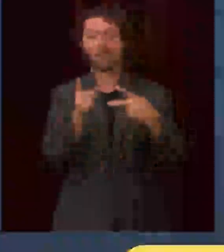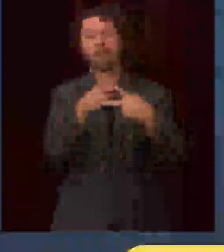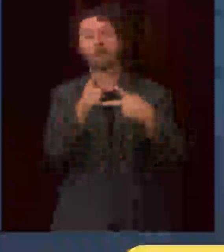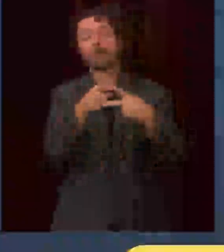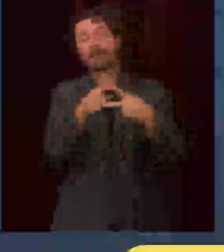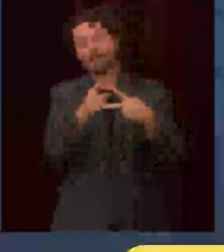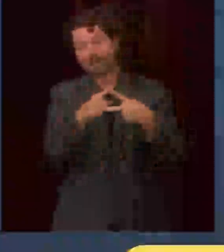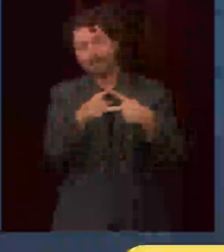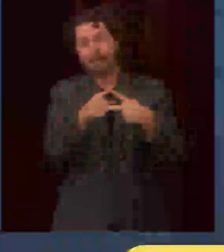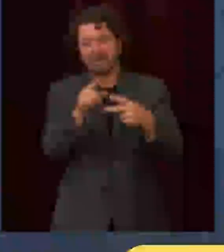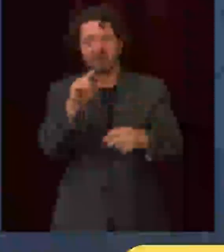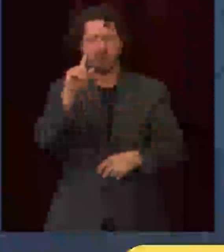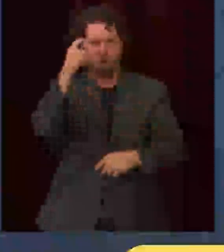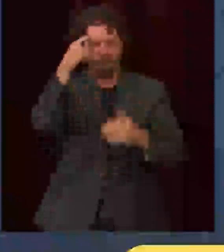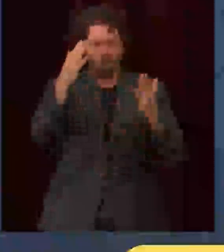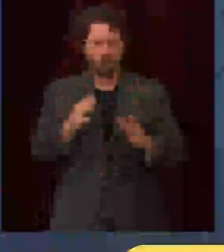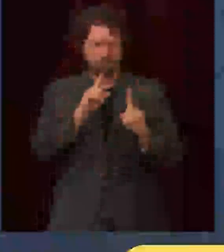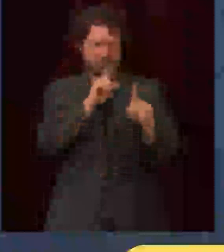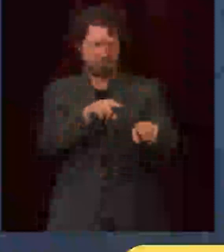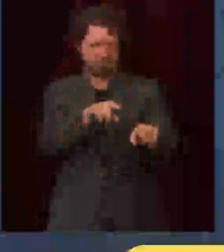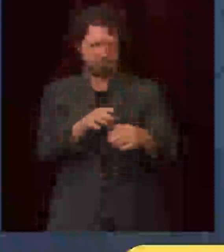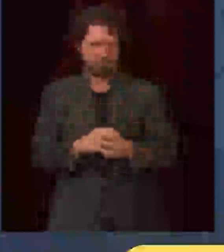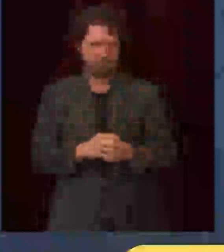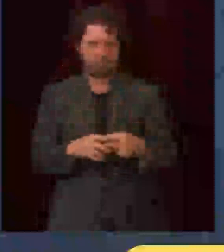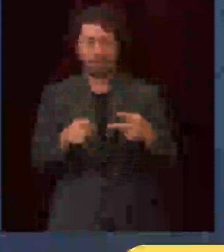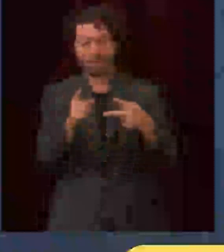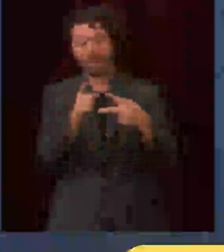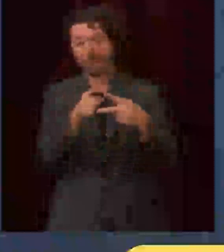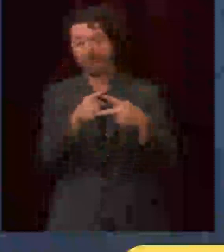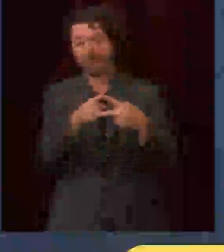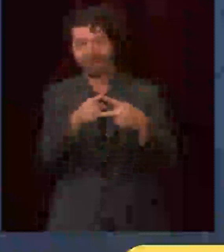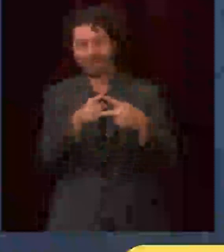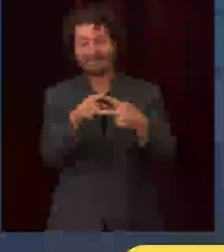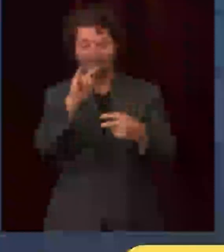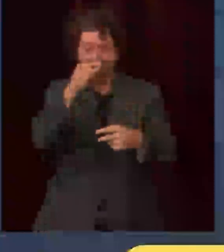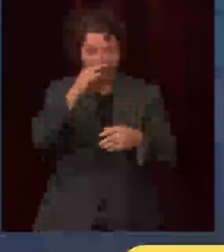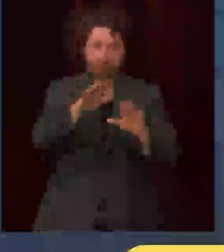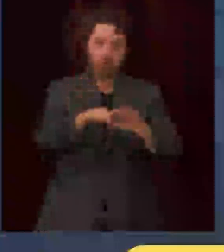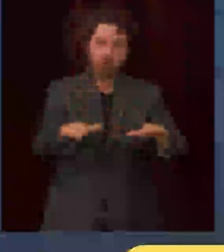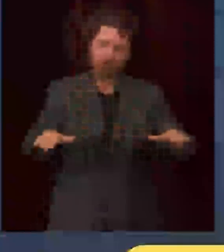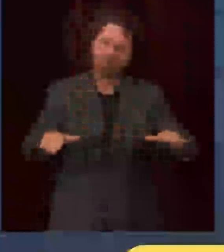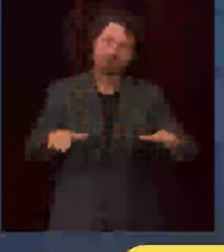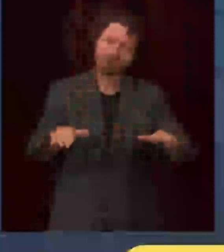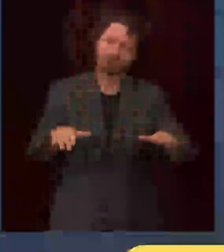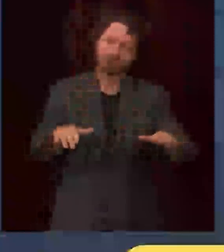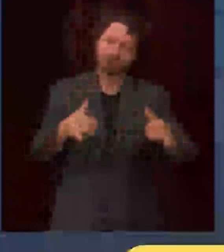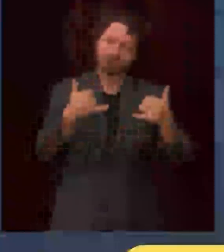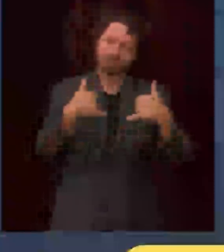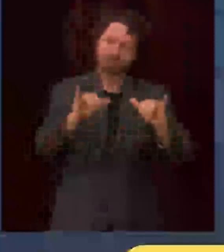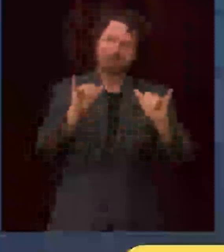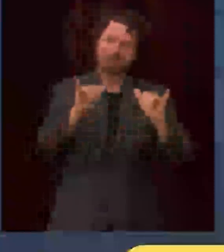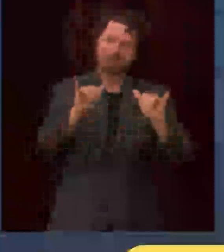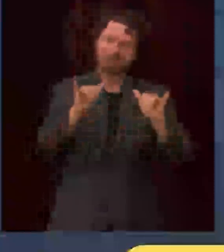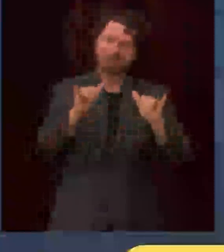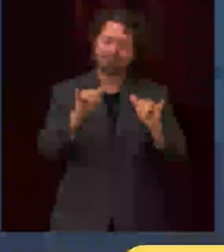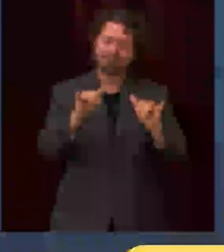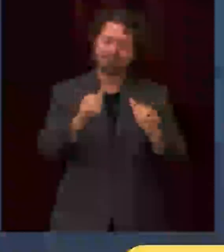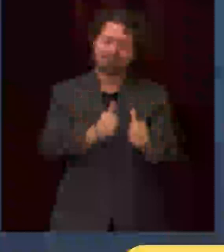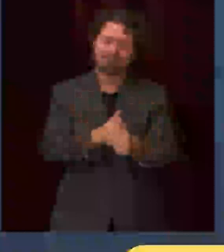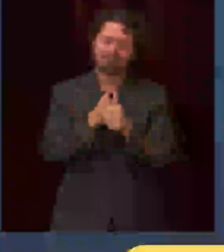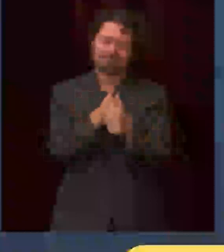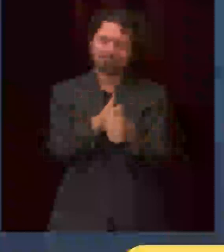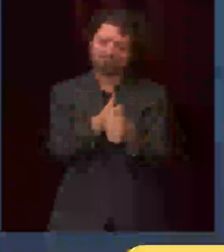obtain unless the county changes those by an application. Now, that may happen. I think we've evinced an increasing flexibility on